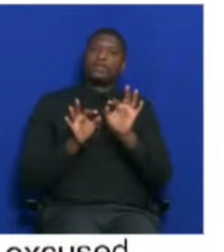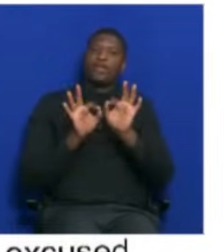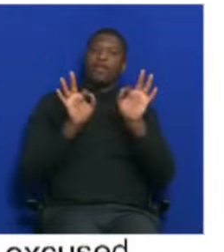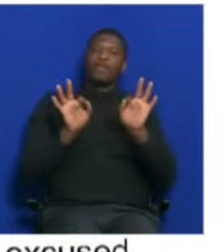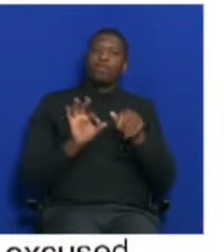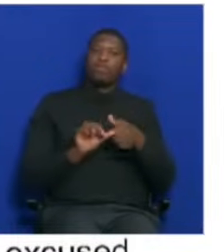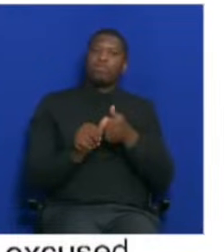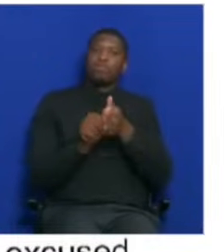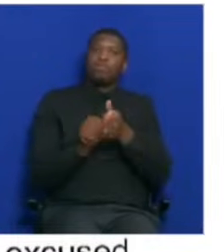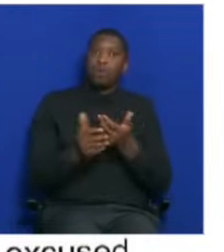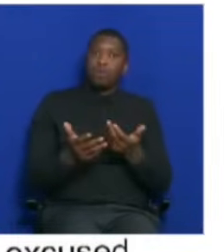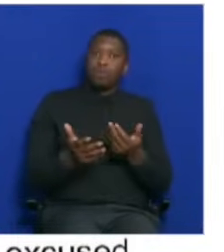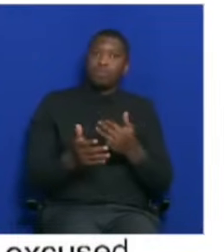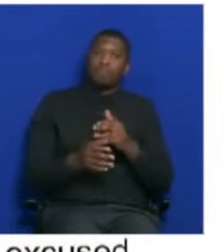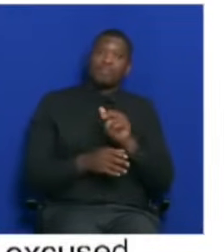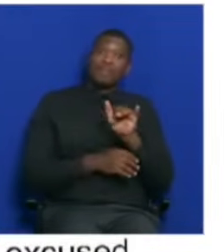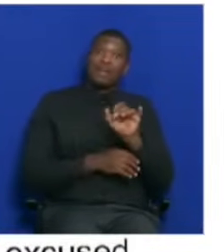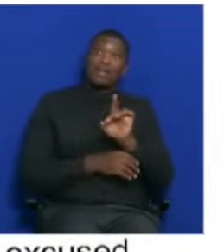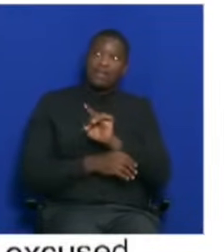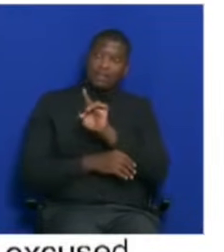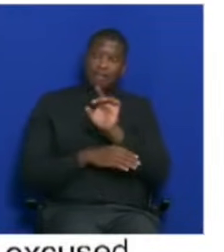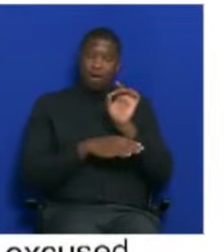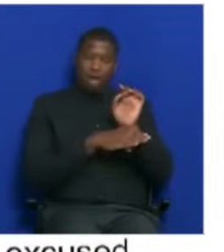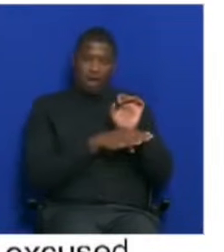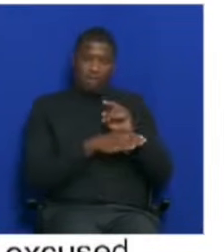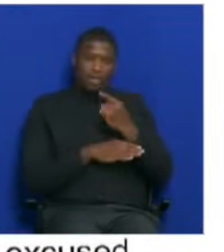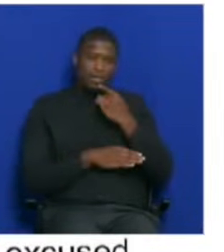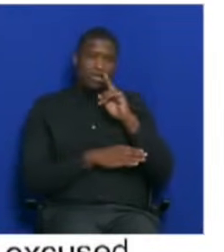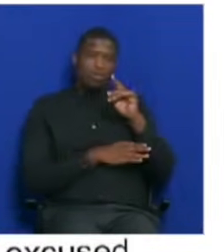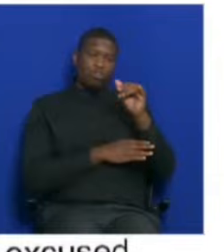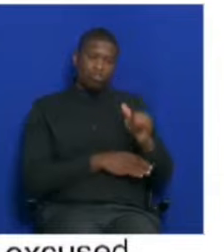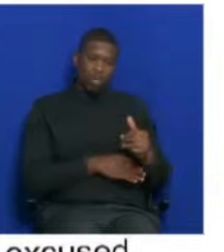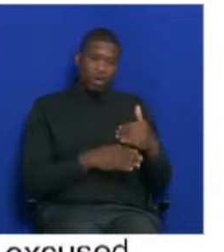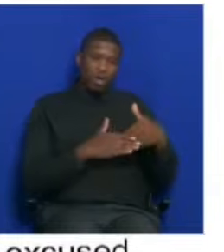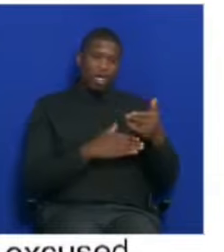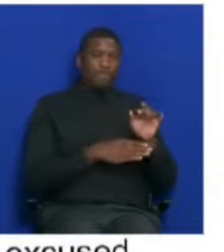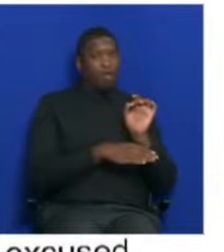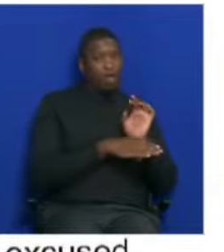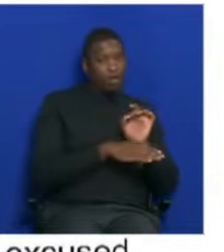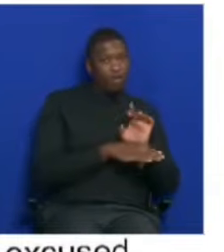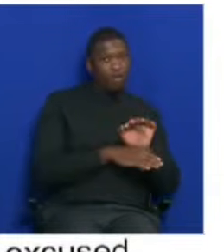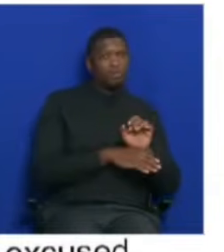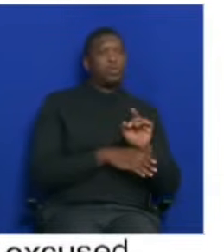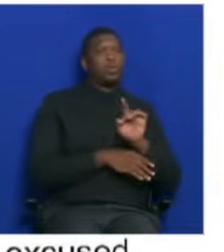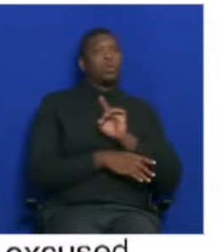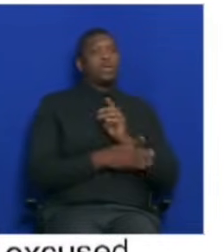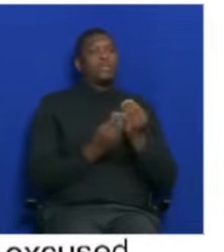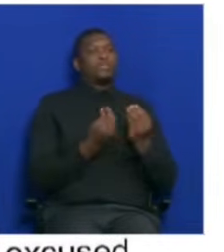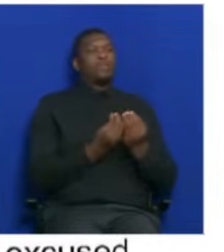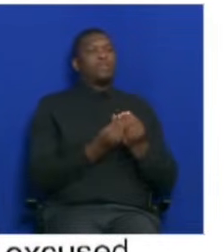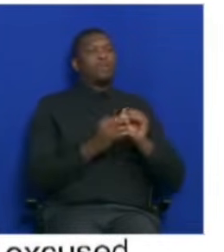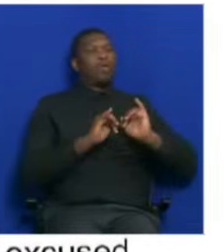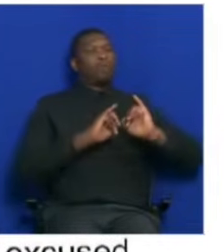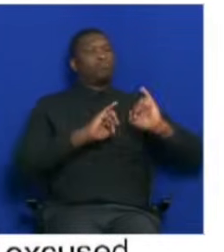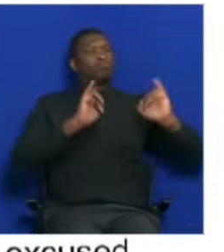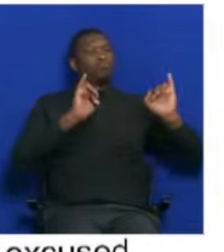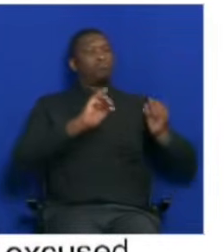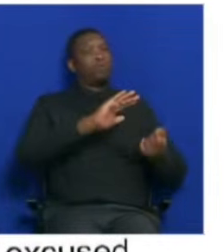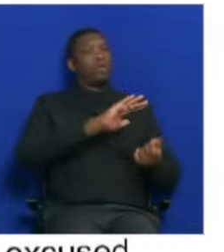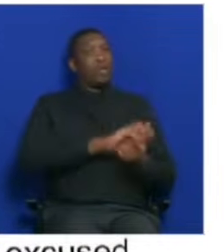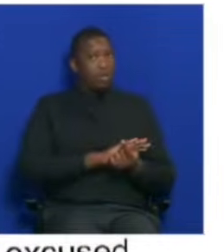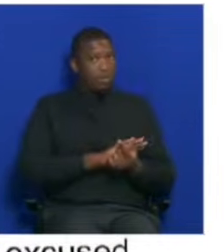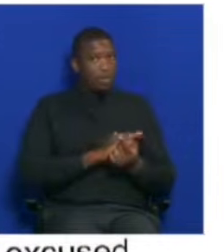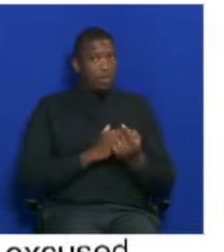ID advised me that she will check and further advise that something terrible has happened and I was not to discuss